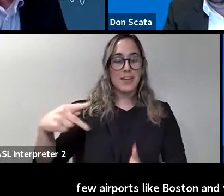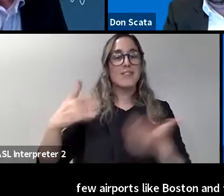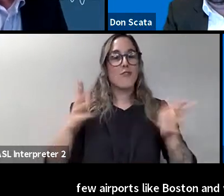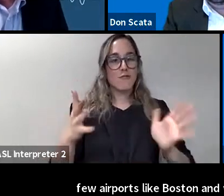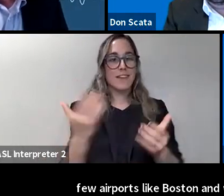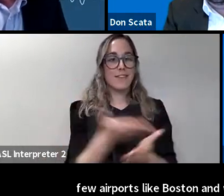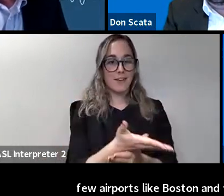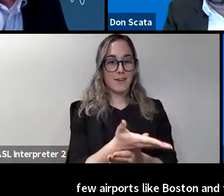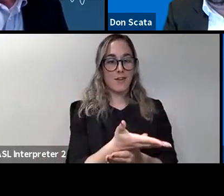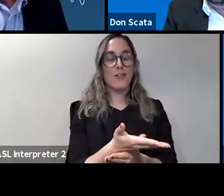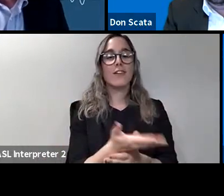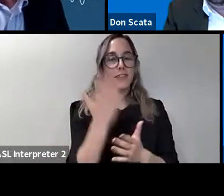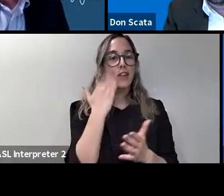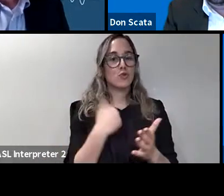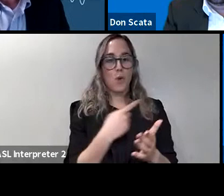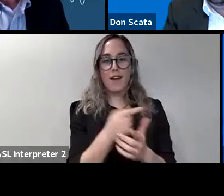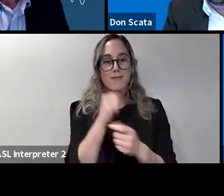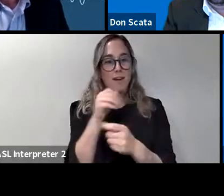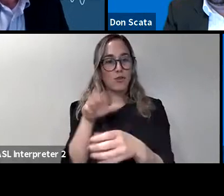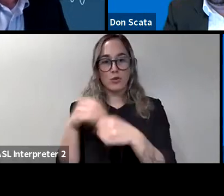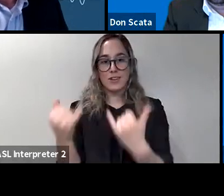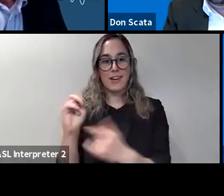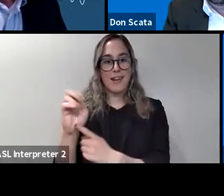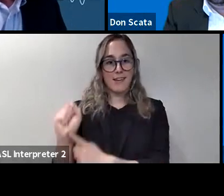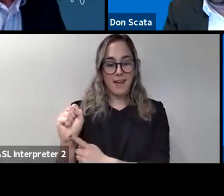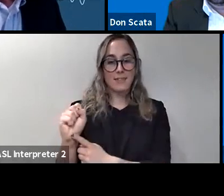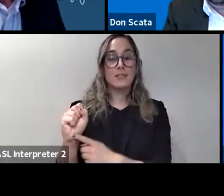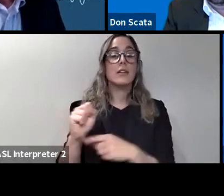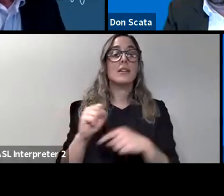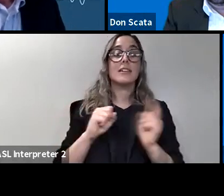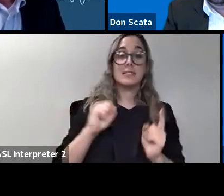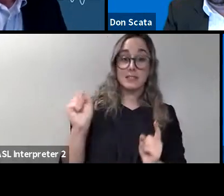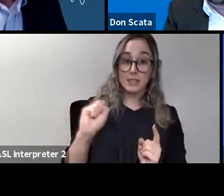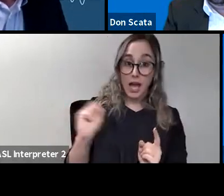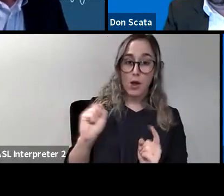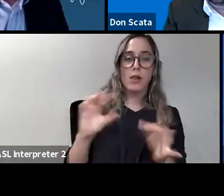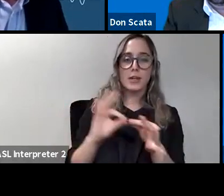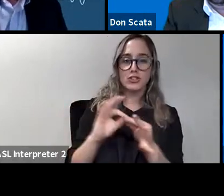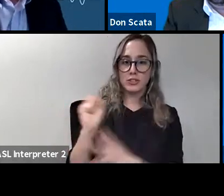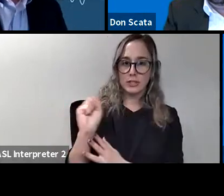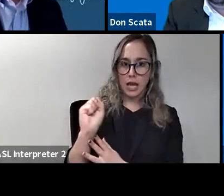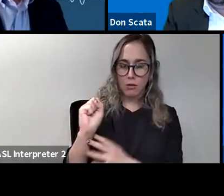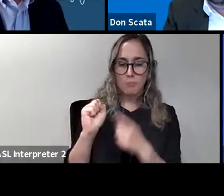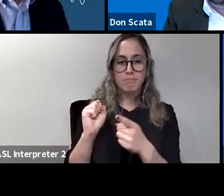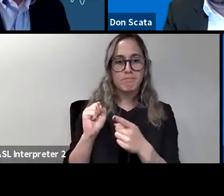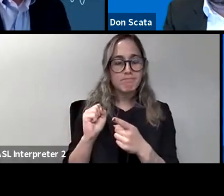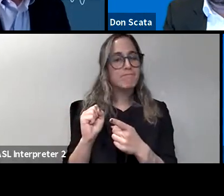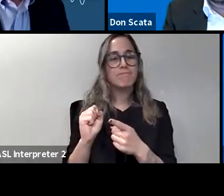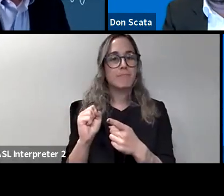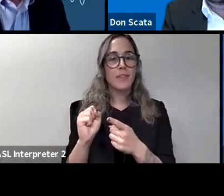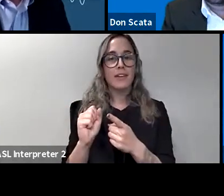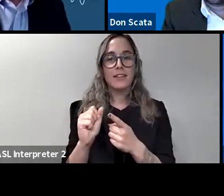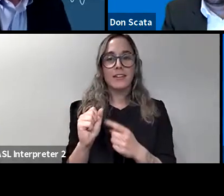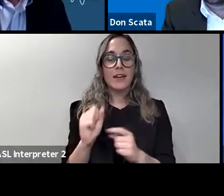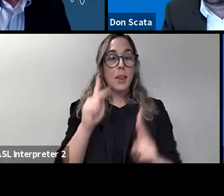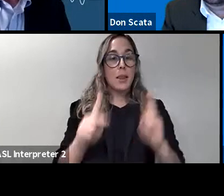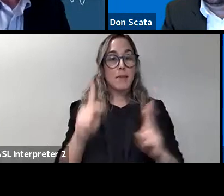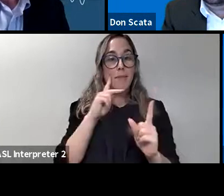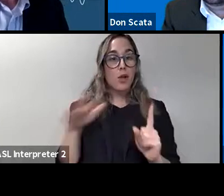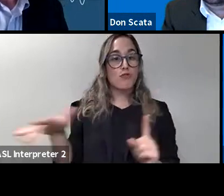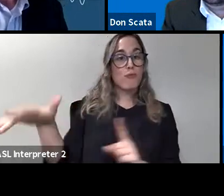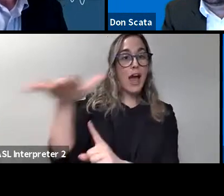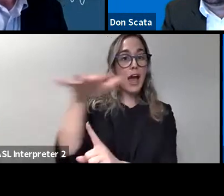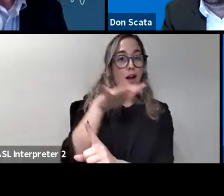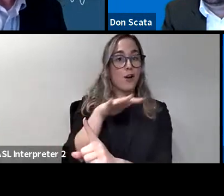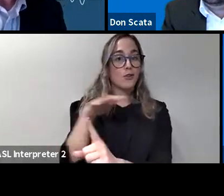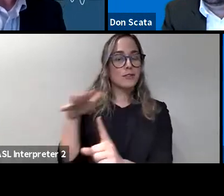Airports, another one that was mentioned in the question there was Seattle that caught my ear. Seattle was not, the people around Seattle were